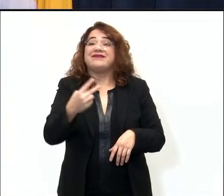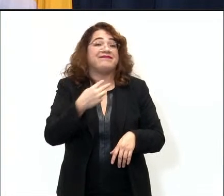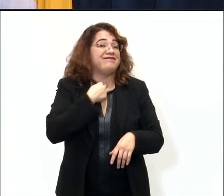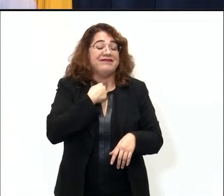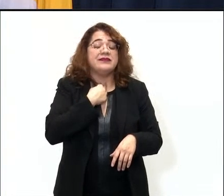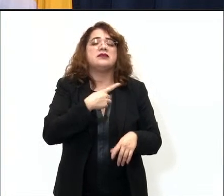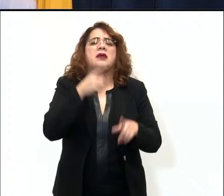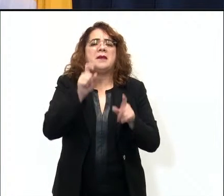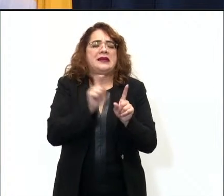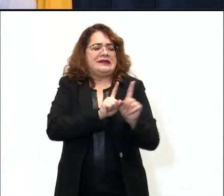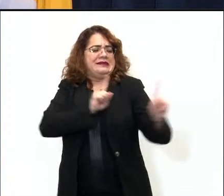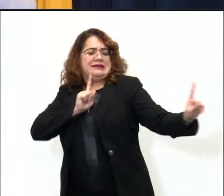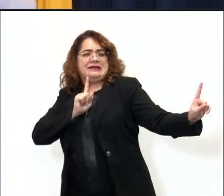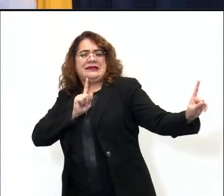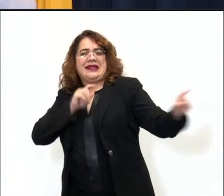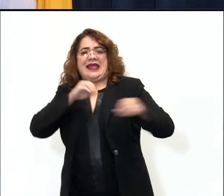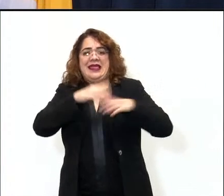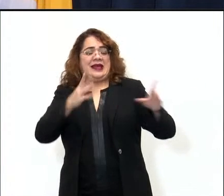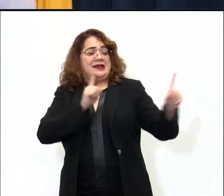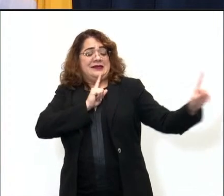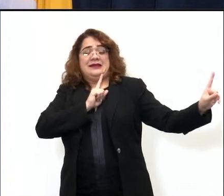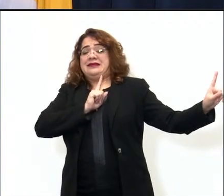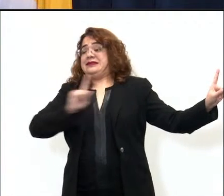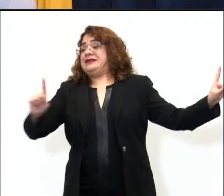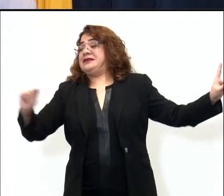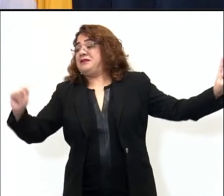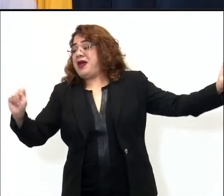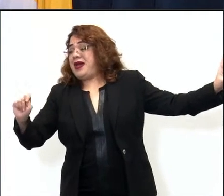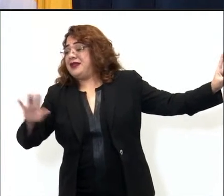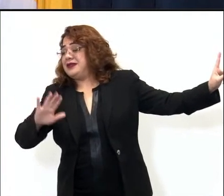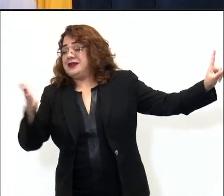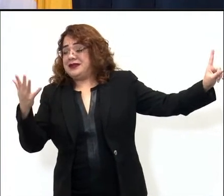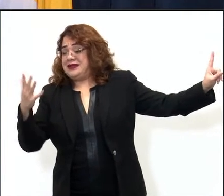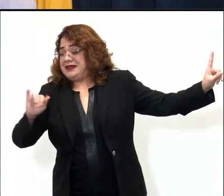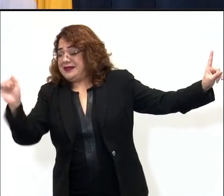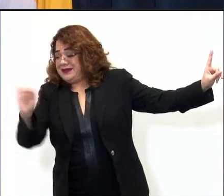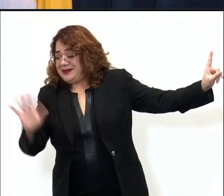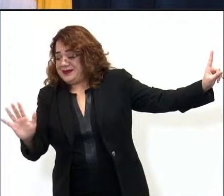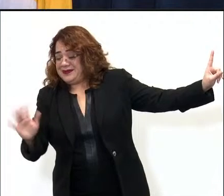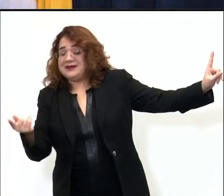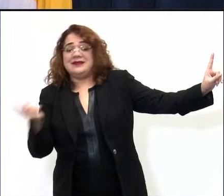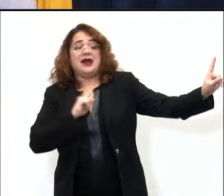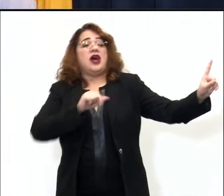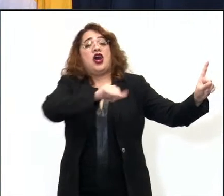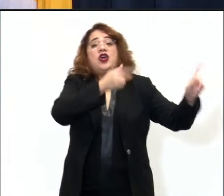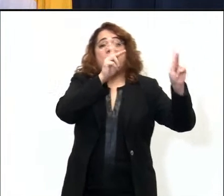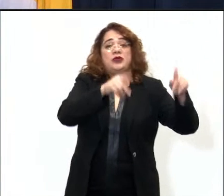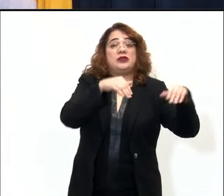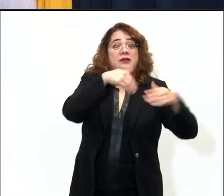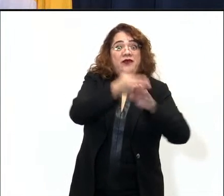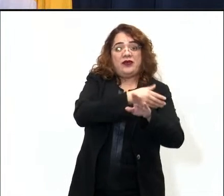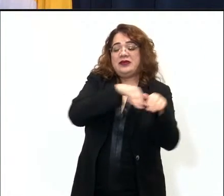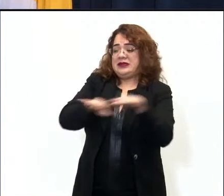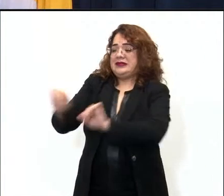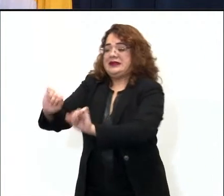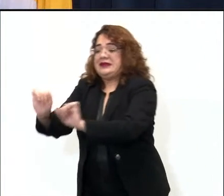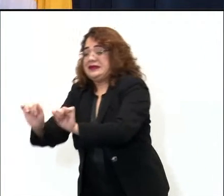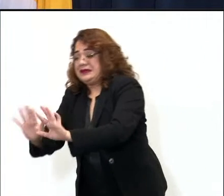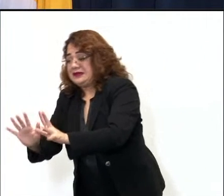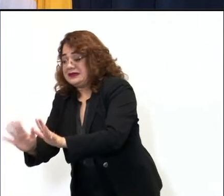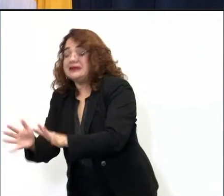other, wear your masks as much as possible, and then increase your ventilation by opening windows or turning on your